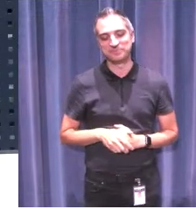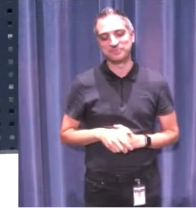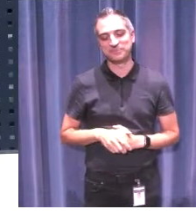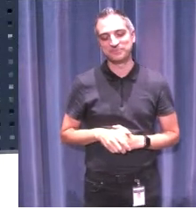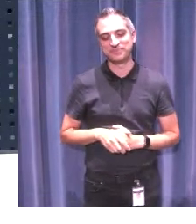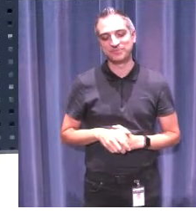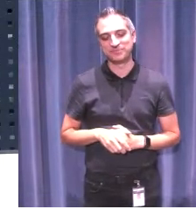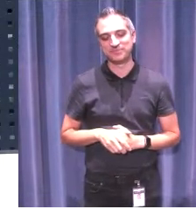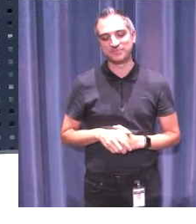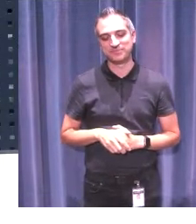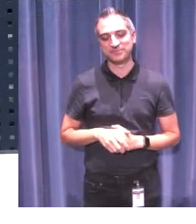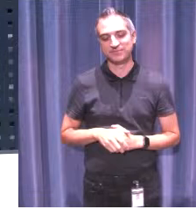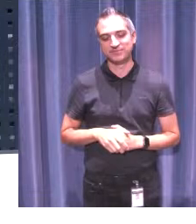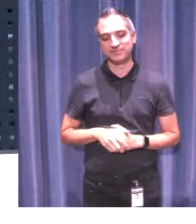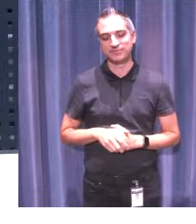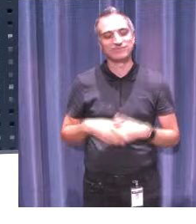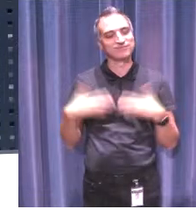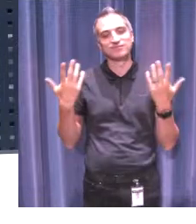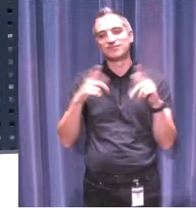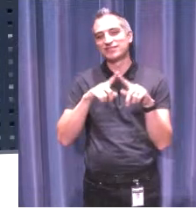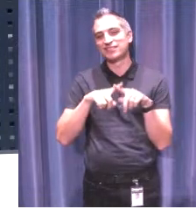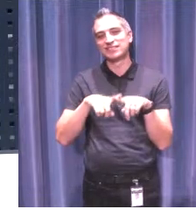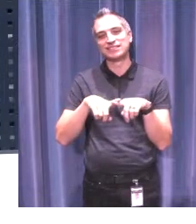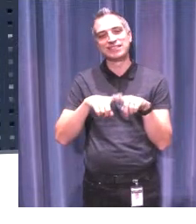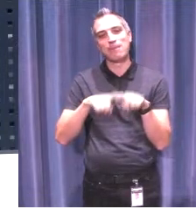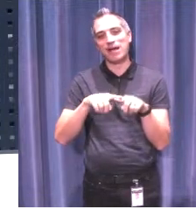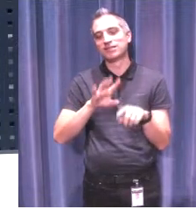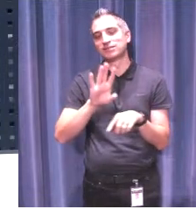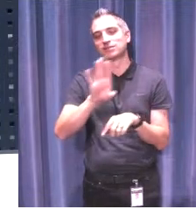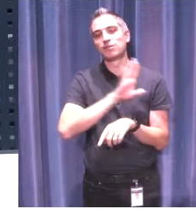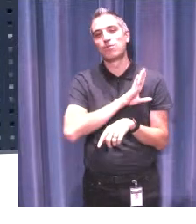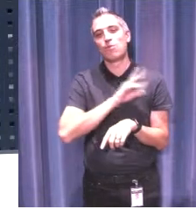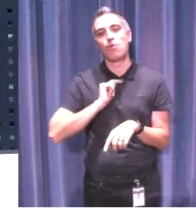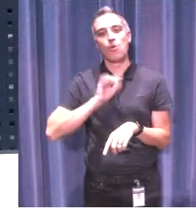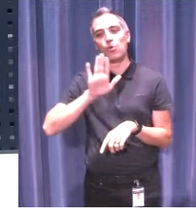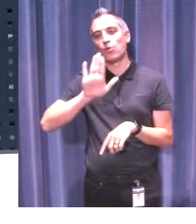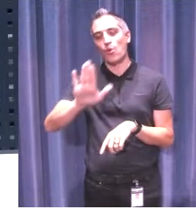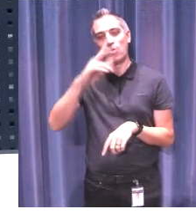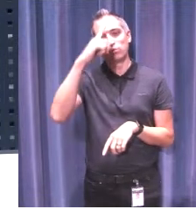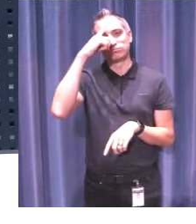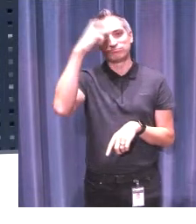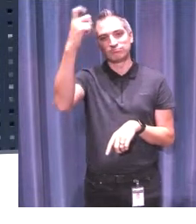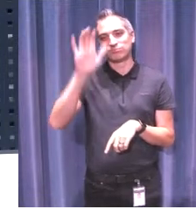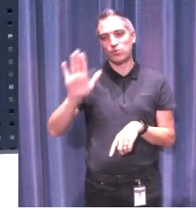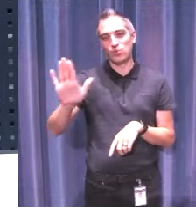it depends on the aspirations of the board in part.